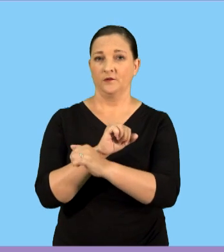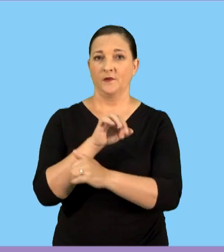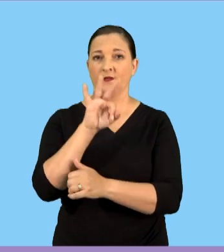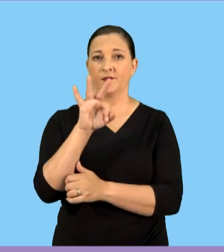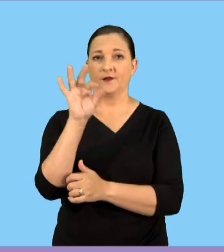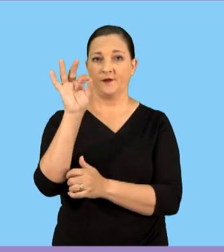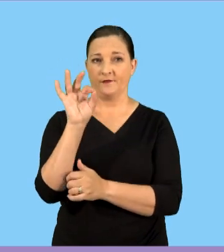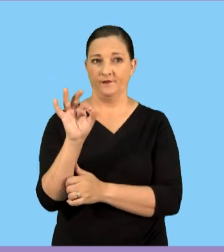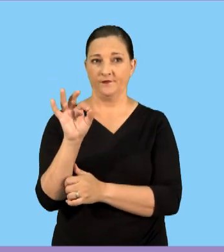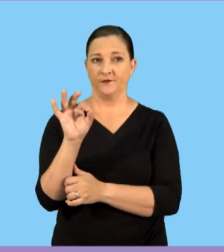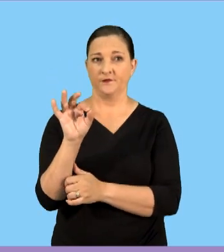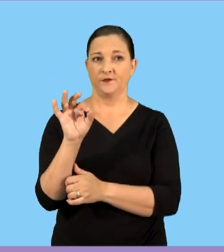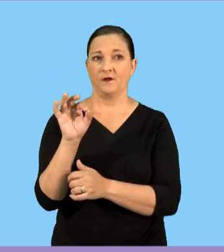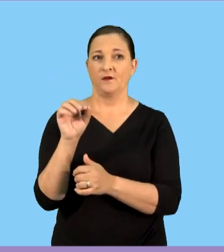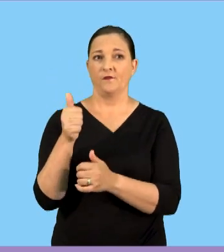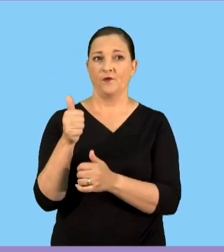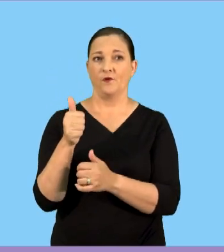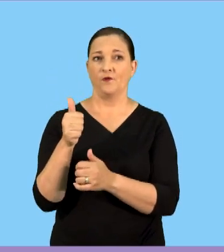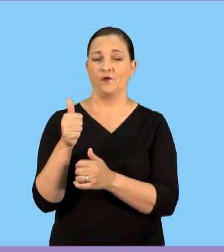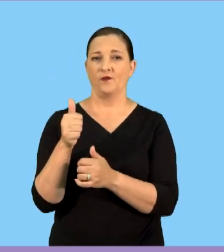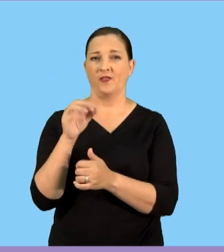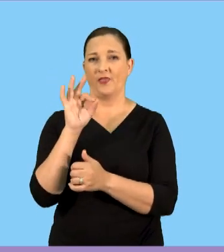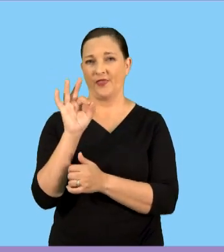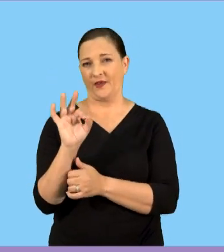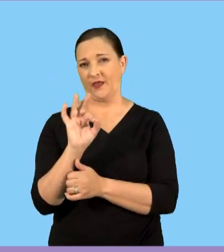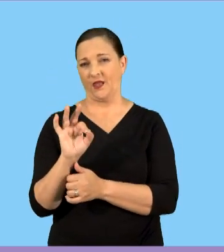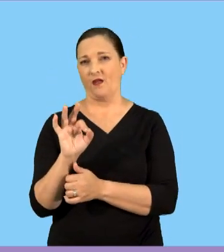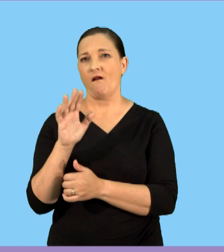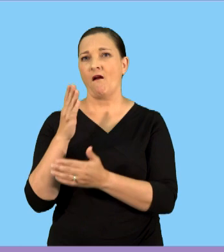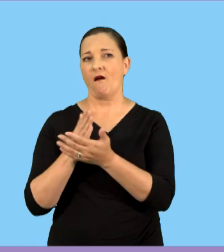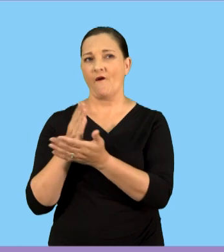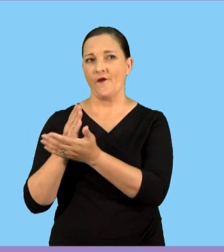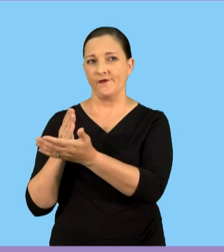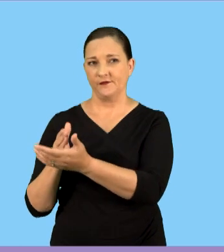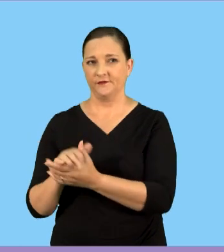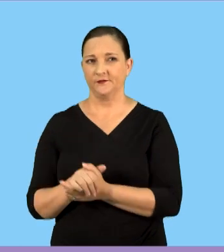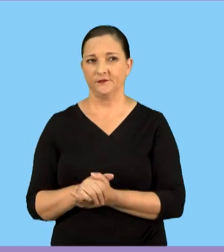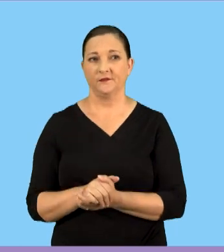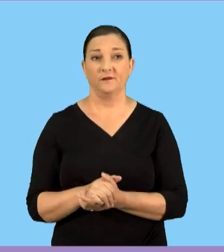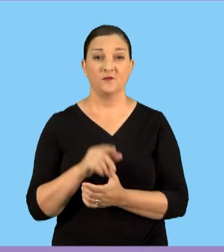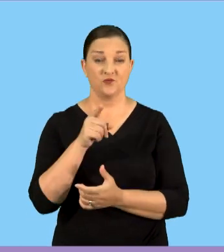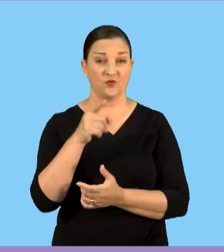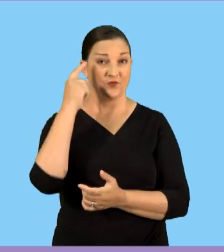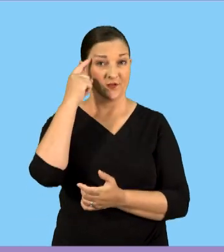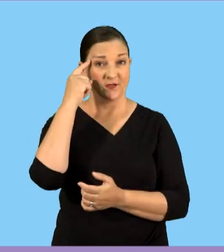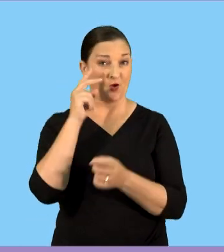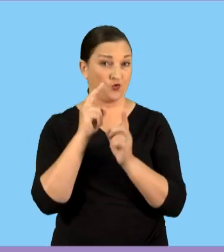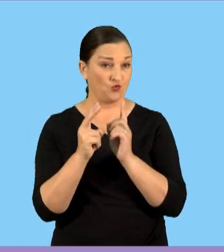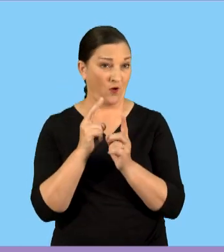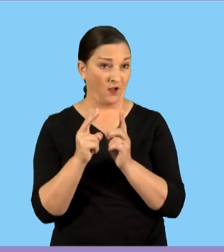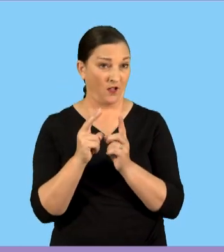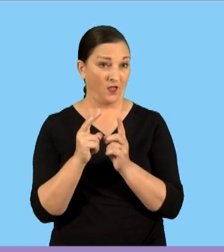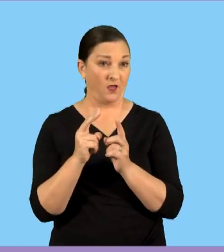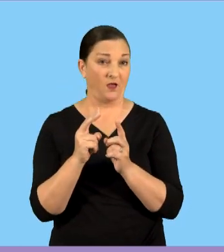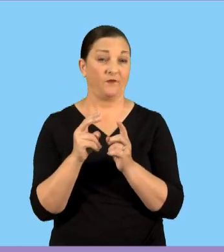with 3/2. So what is 4/5 multiplied by 3/2? Yes, if you are thinking of